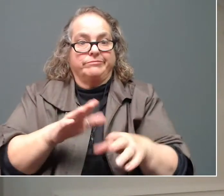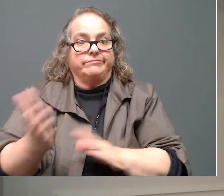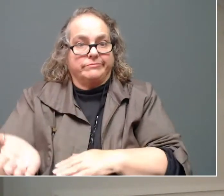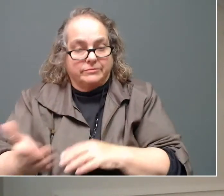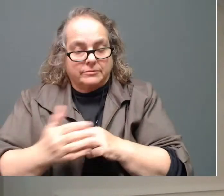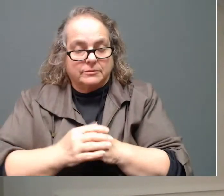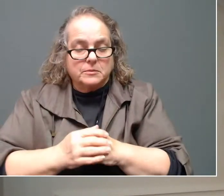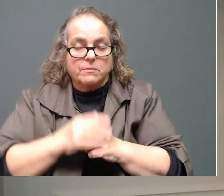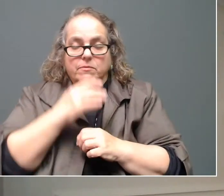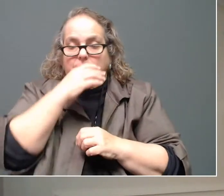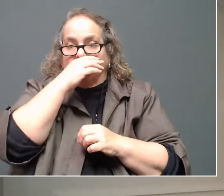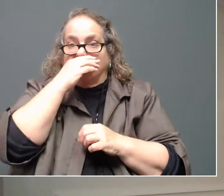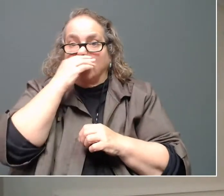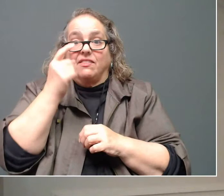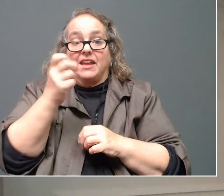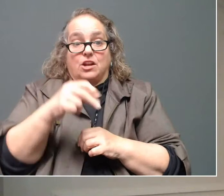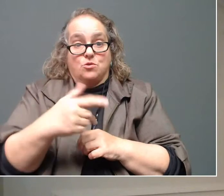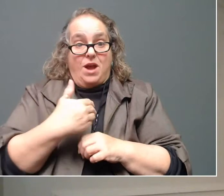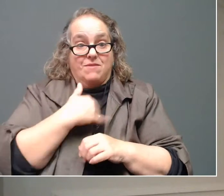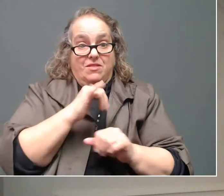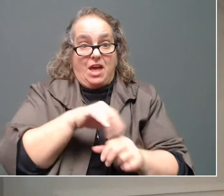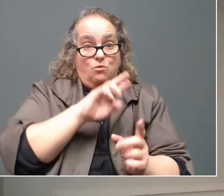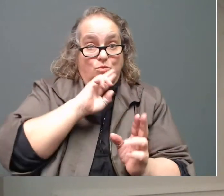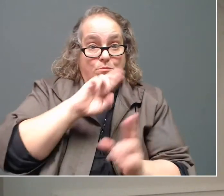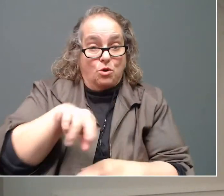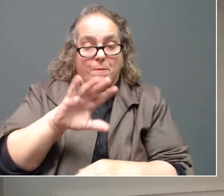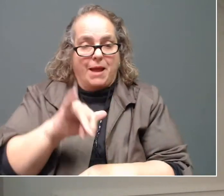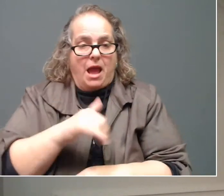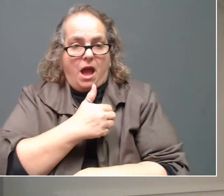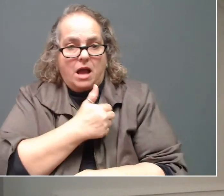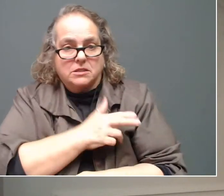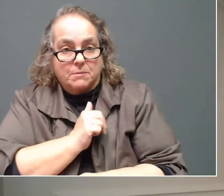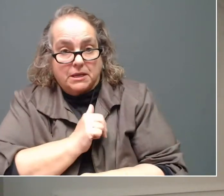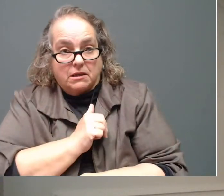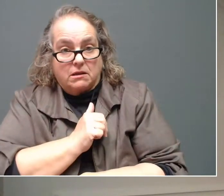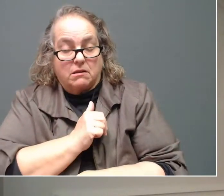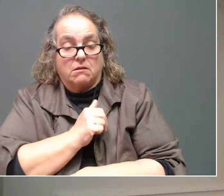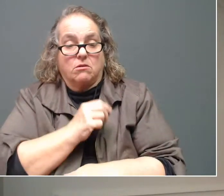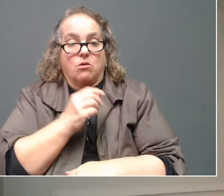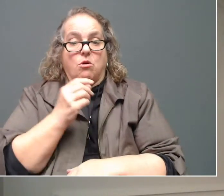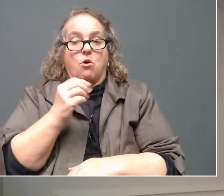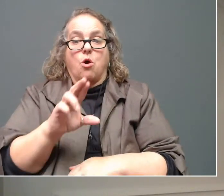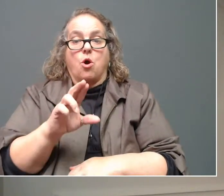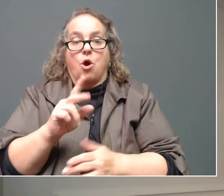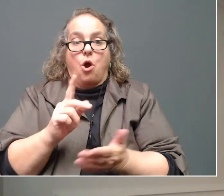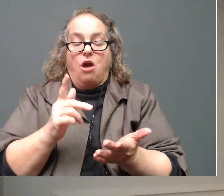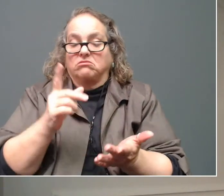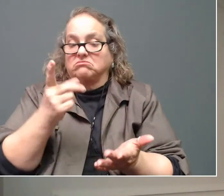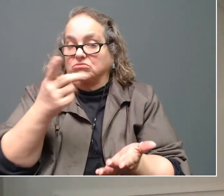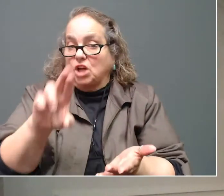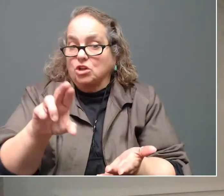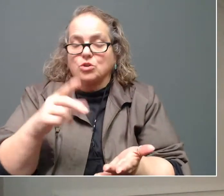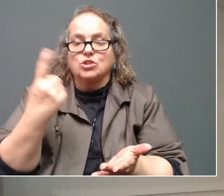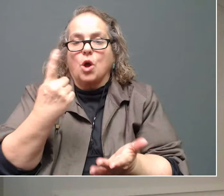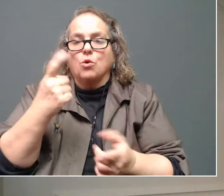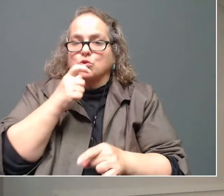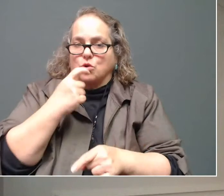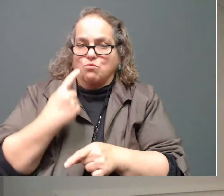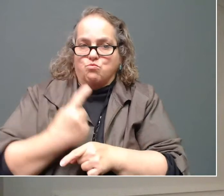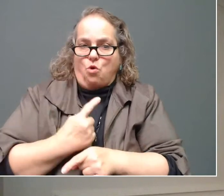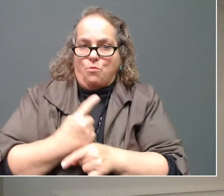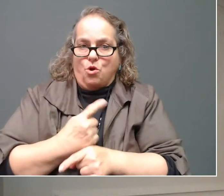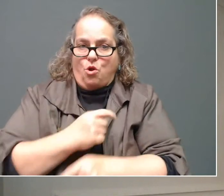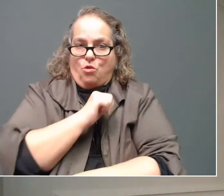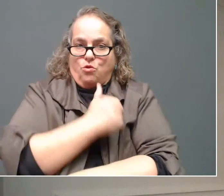that reported by a hospital or a physician or someone else to the appropriate authorities. Then you have to have a